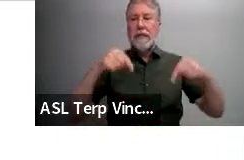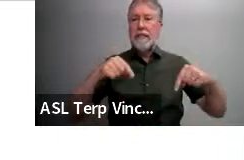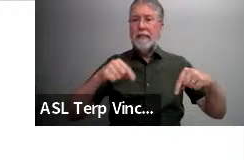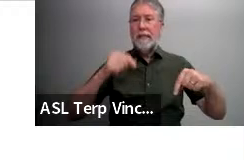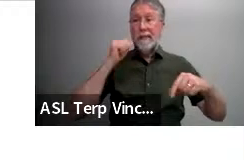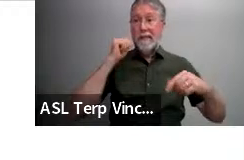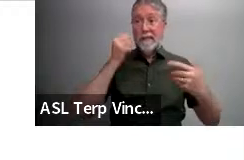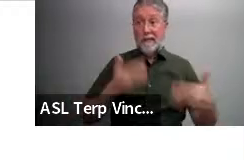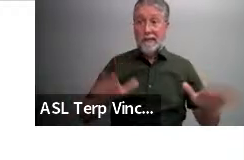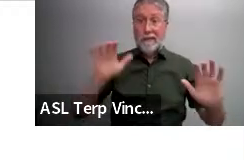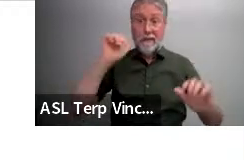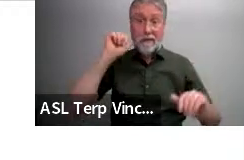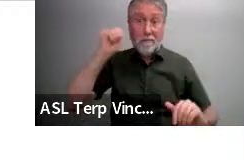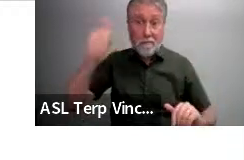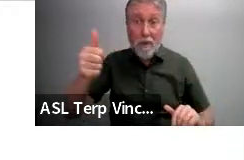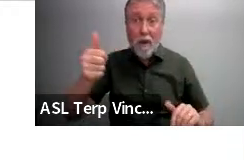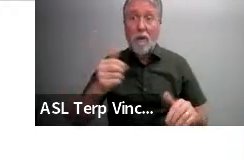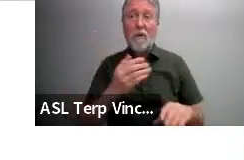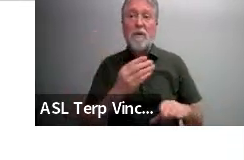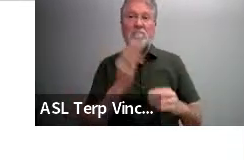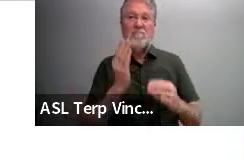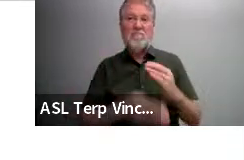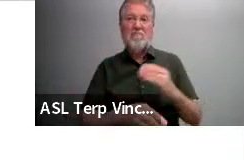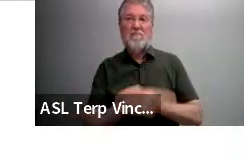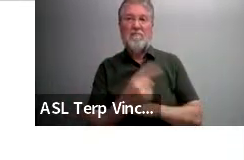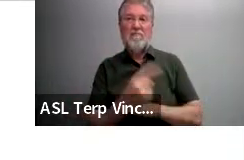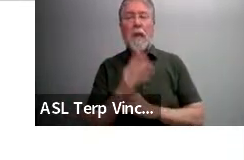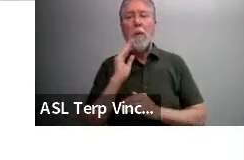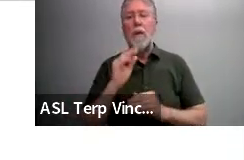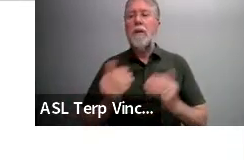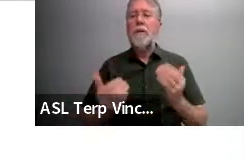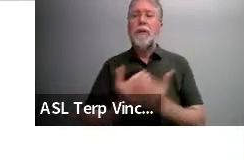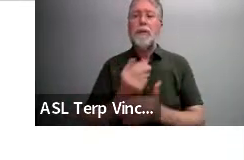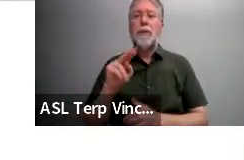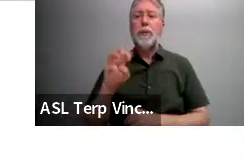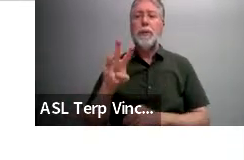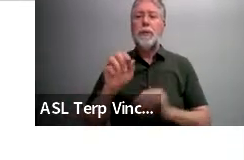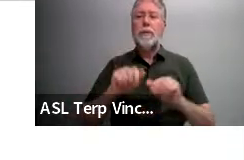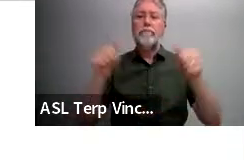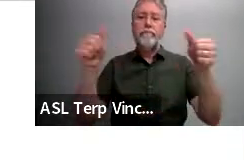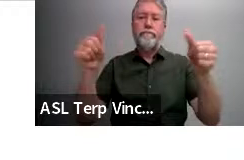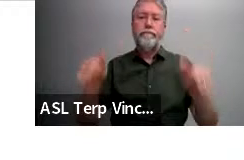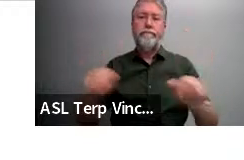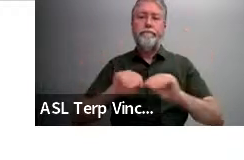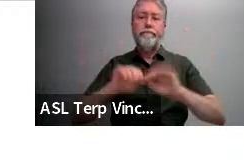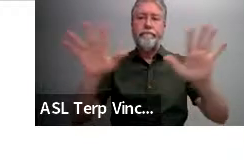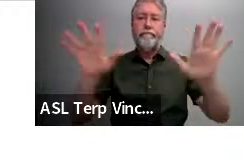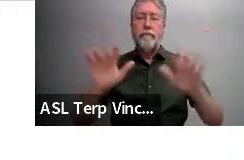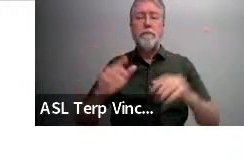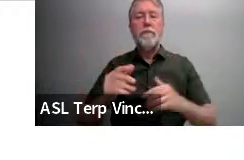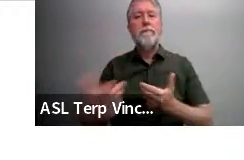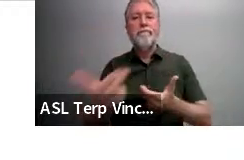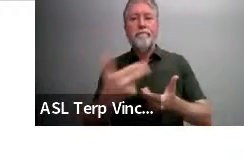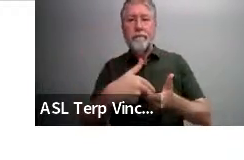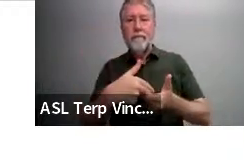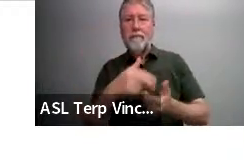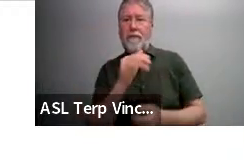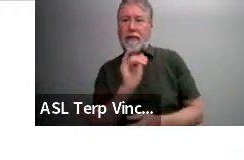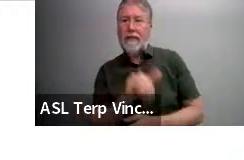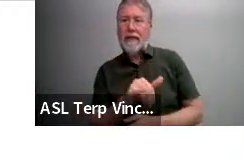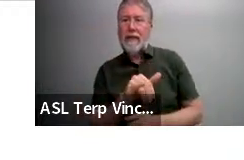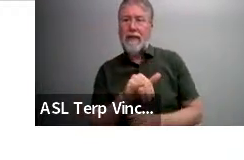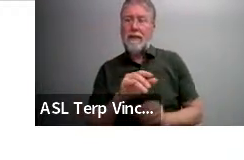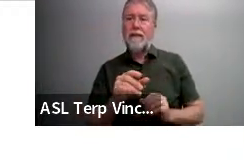tomorrow, so jump in this opportunity, visit our website, and I believe that one of our staff, Amy,